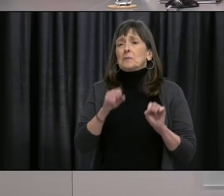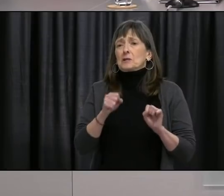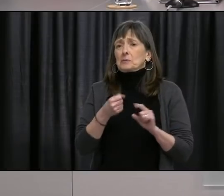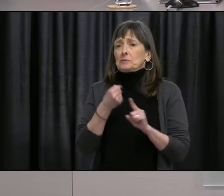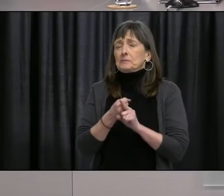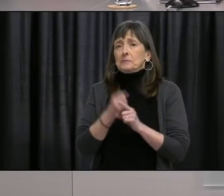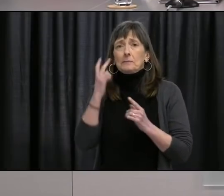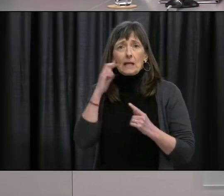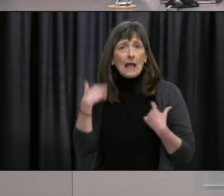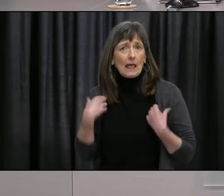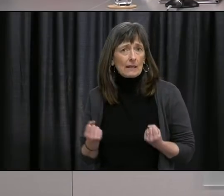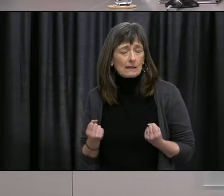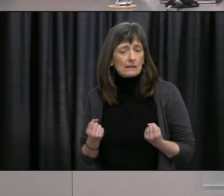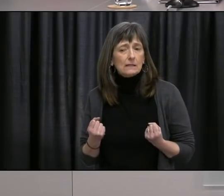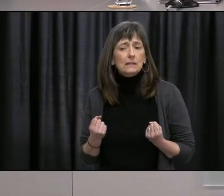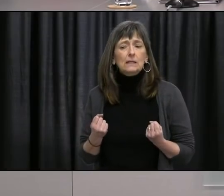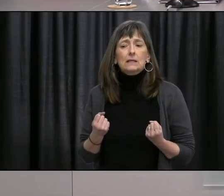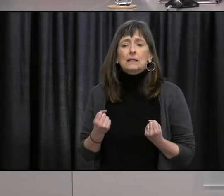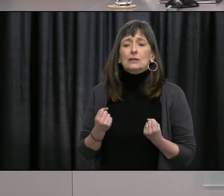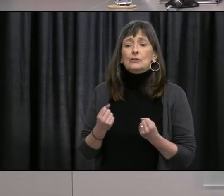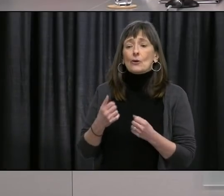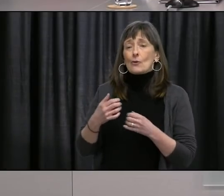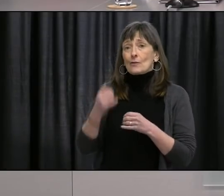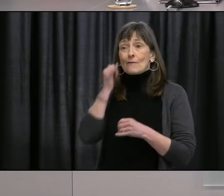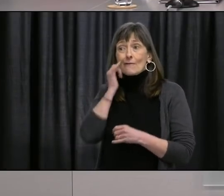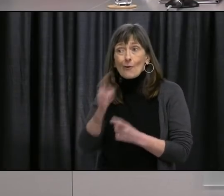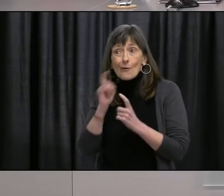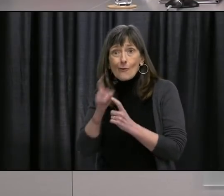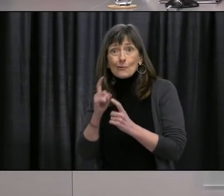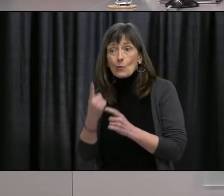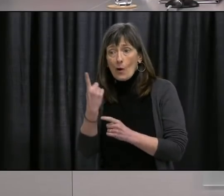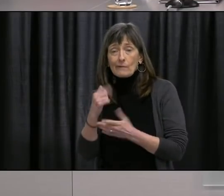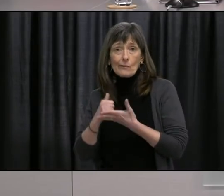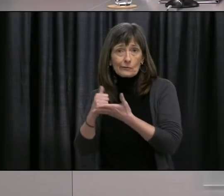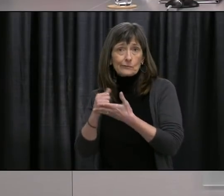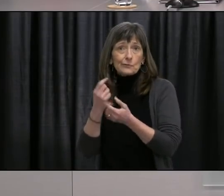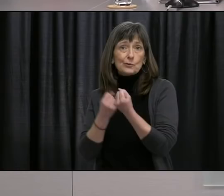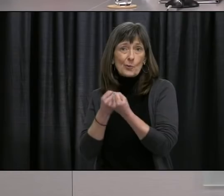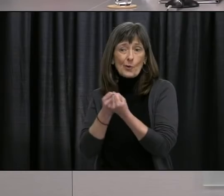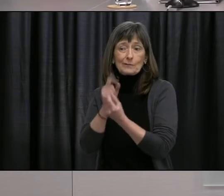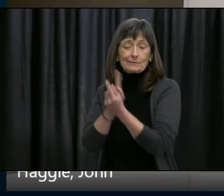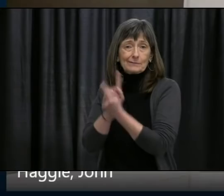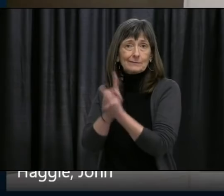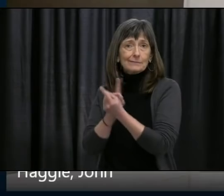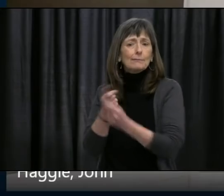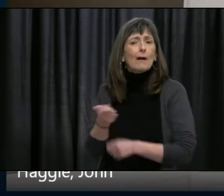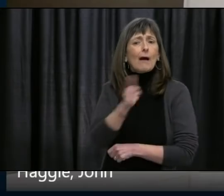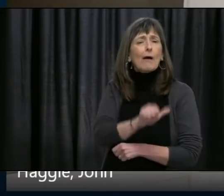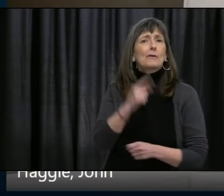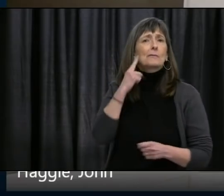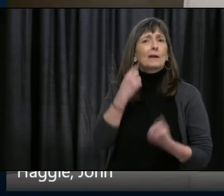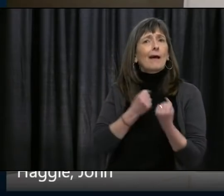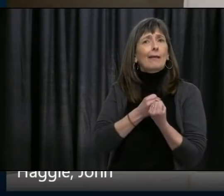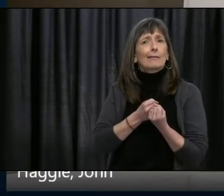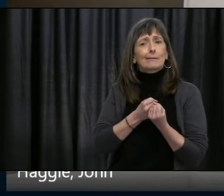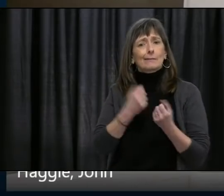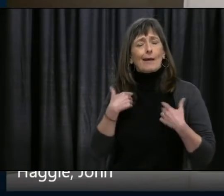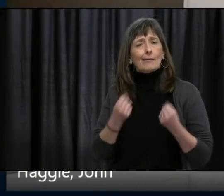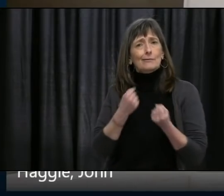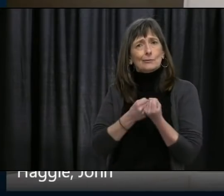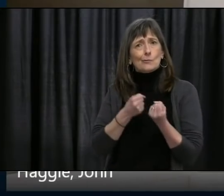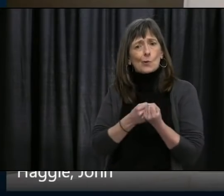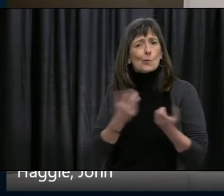What prevention work, other than access to helplines, is being done? It's a very good question, and certainly we know